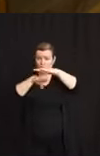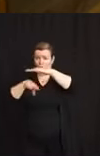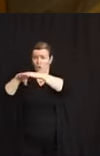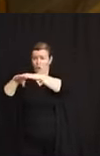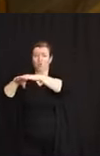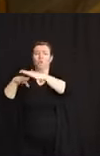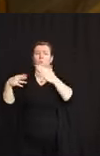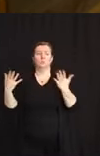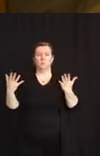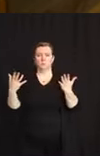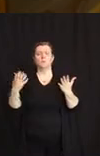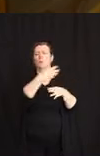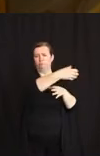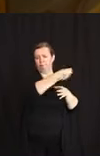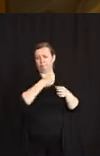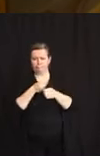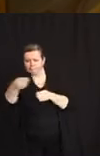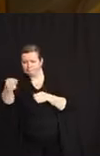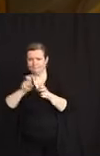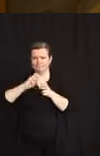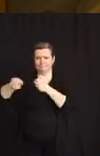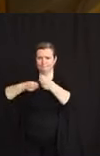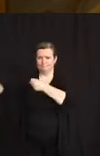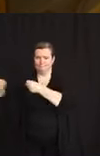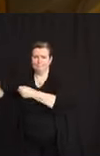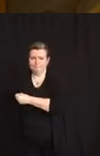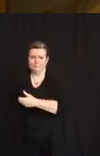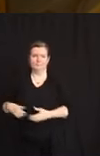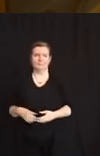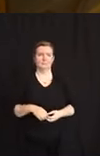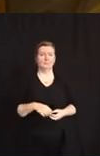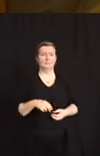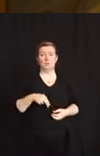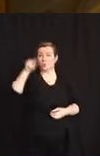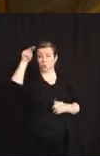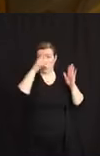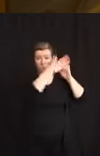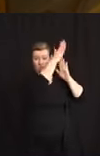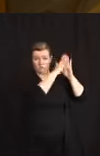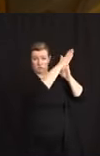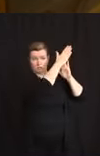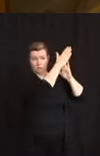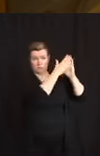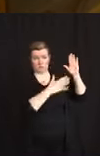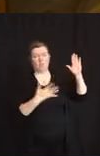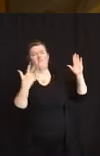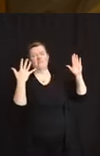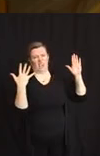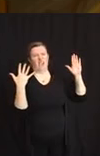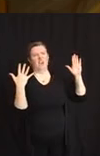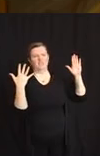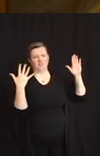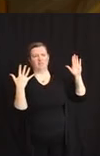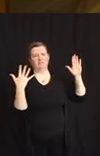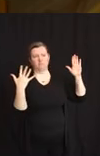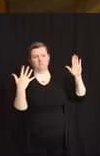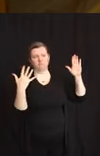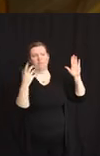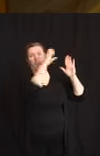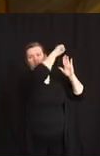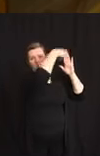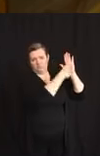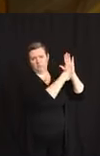region. That's the first time we have had central region hospitals more on divert than the northern